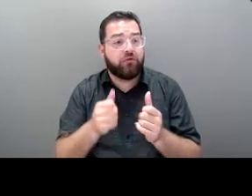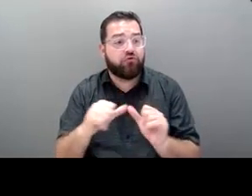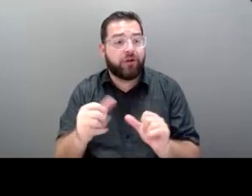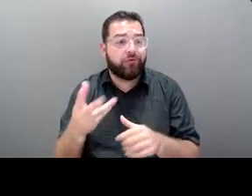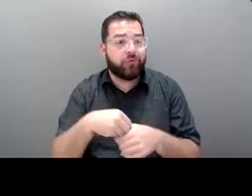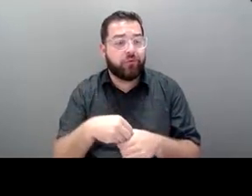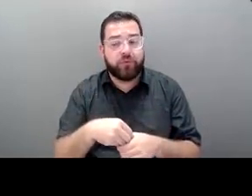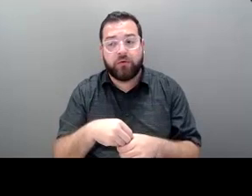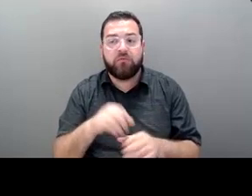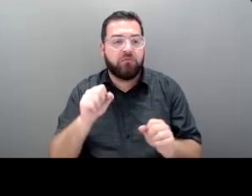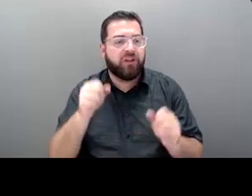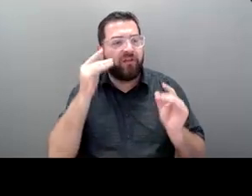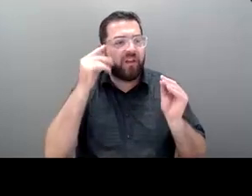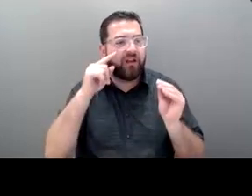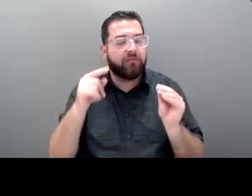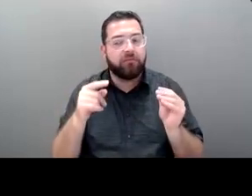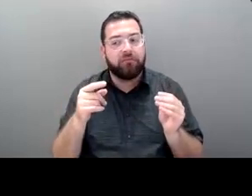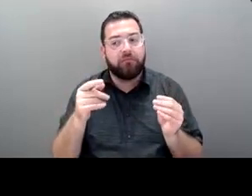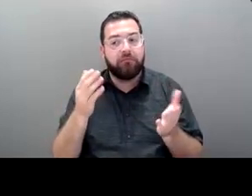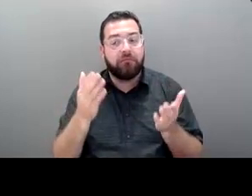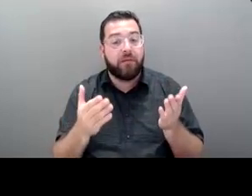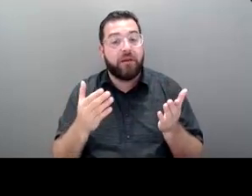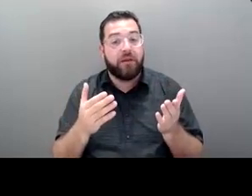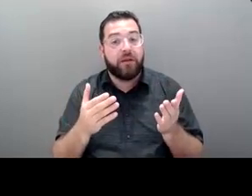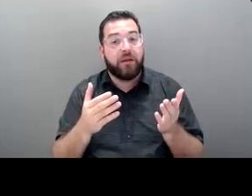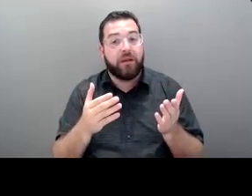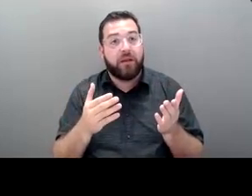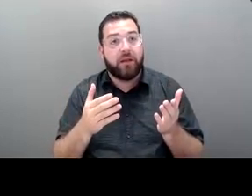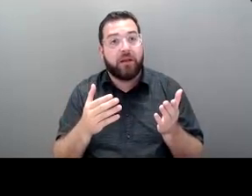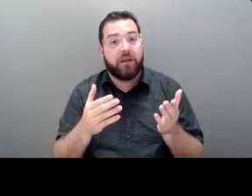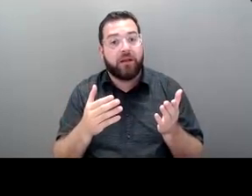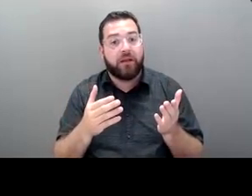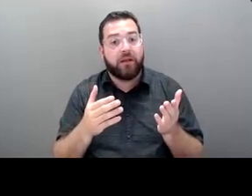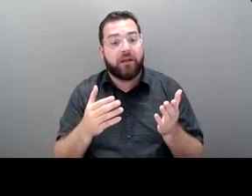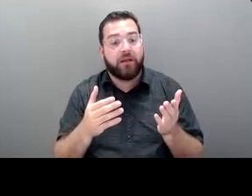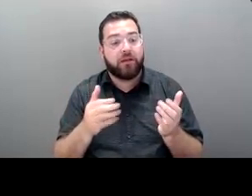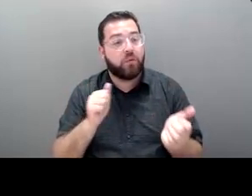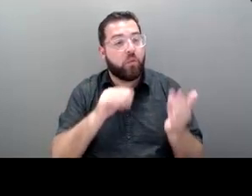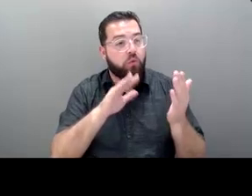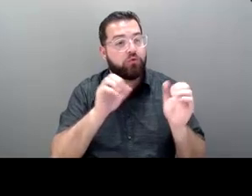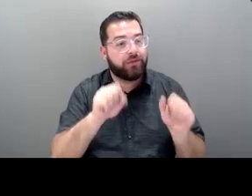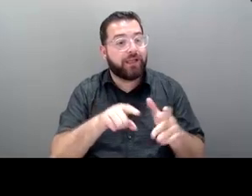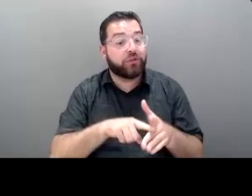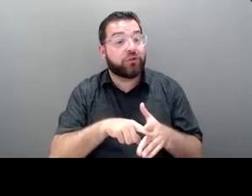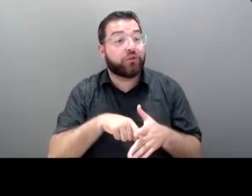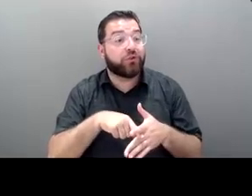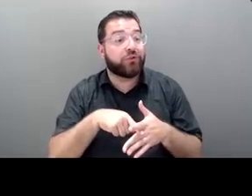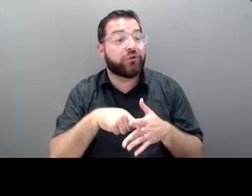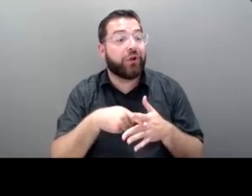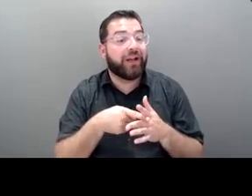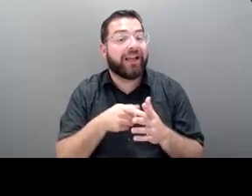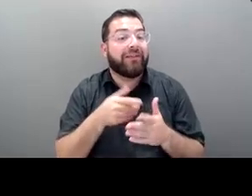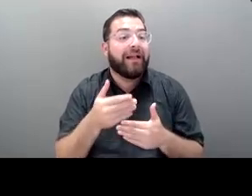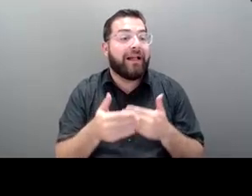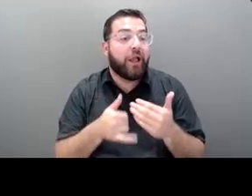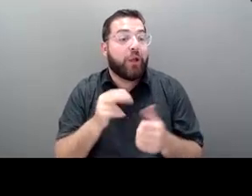try. You could think about it, and it might be a way to enter into these waters in a way that's both like resistant and like,